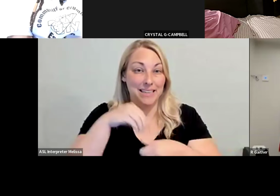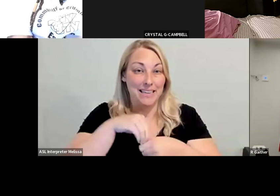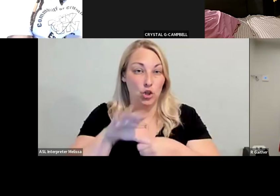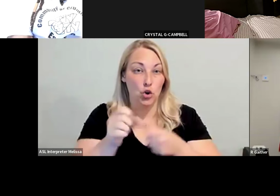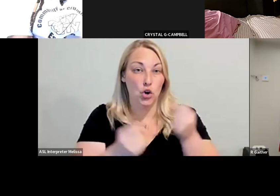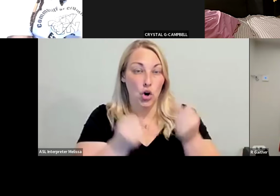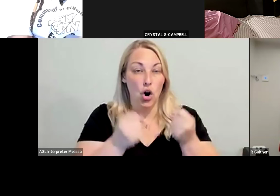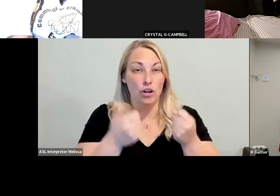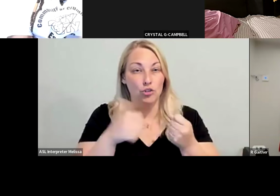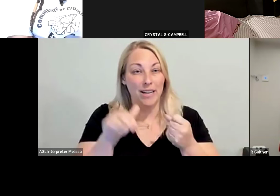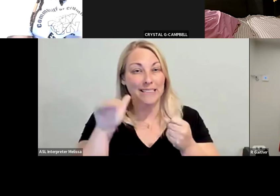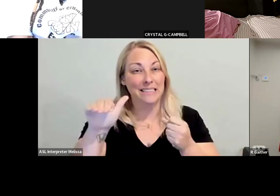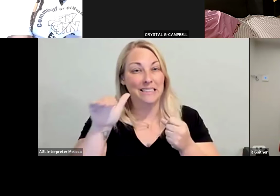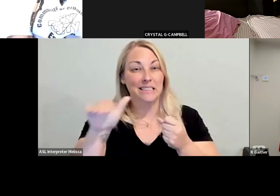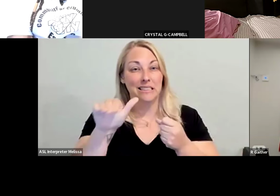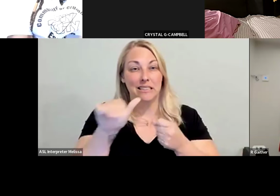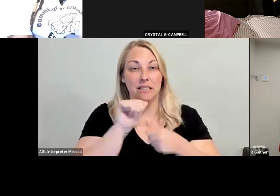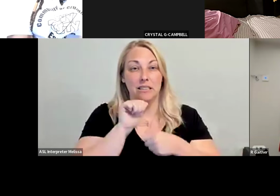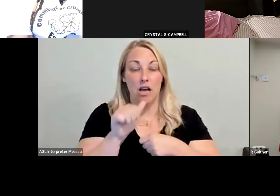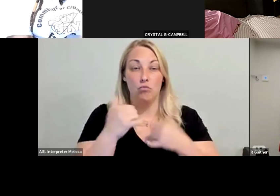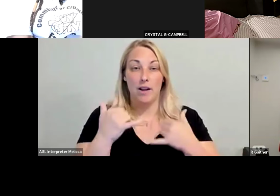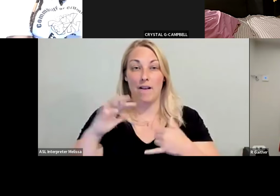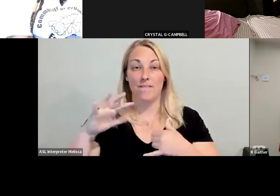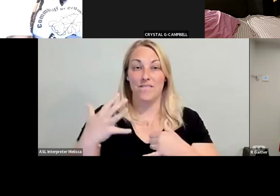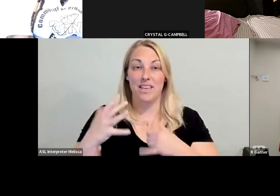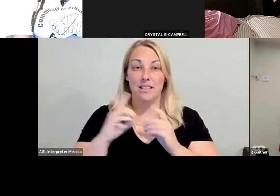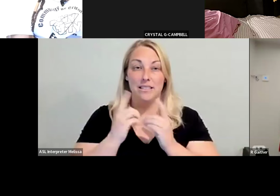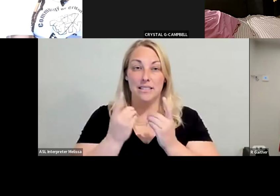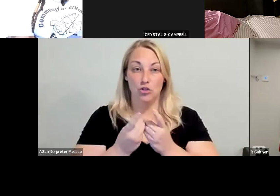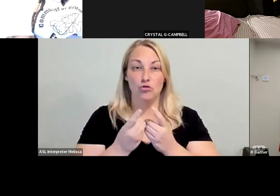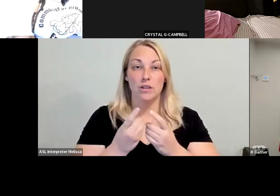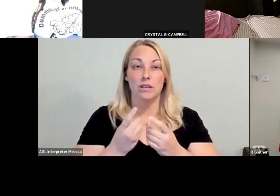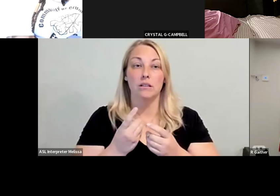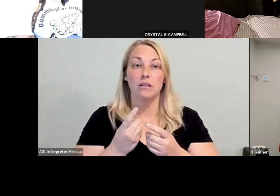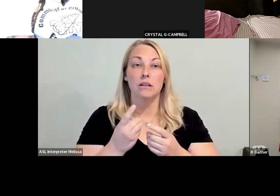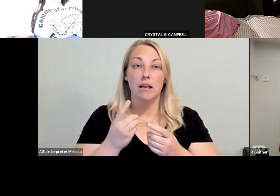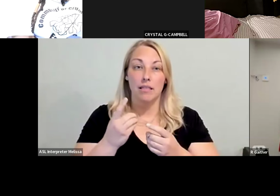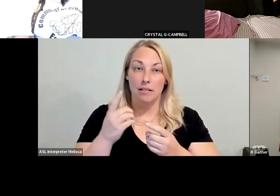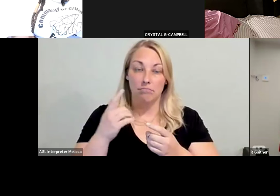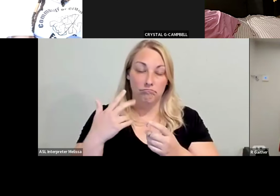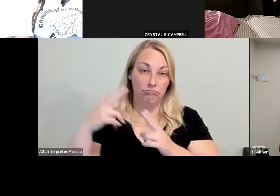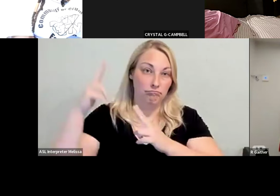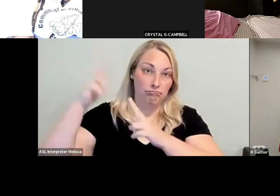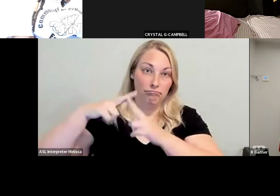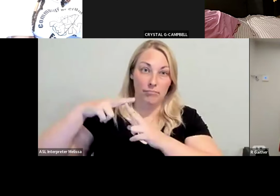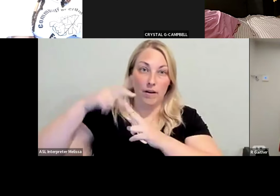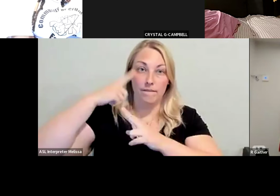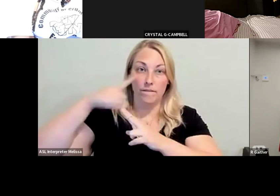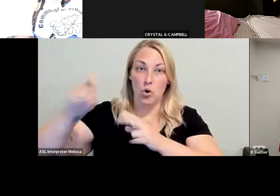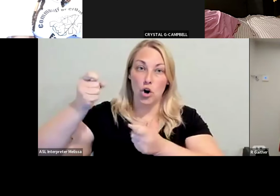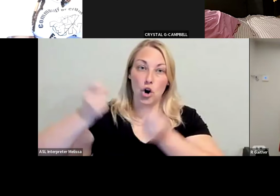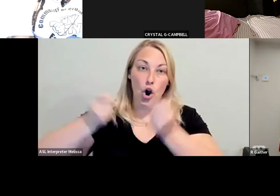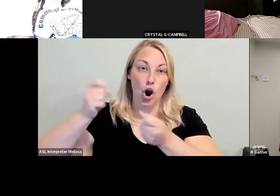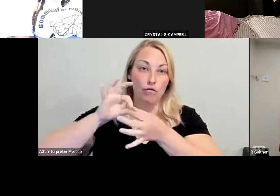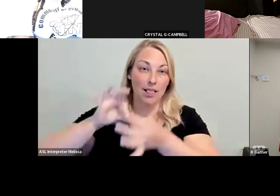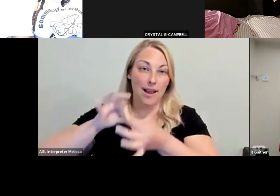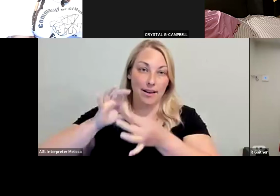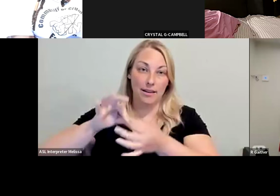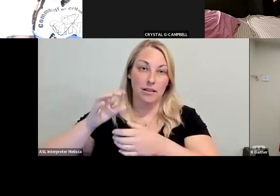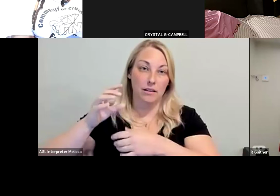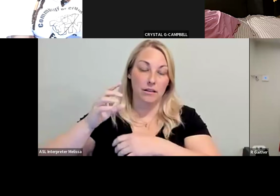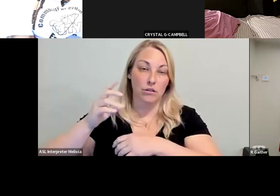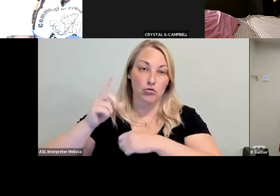biggest thing that we're seeing, we're right now in the 5th district, we're leading the entire city in motor vehicle related crimes. The other thing